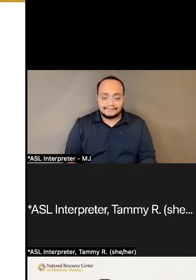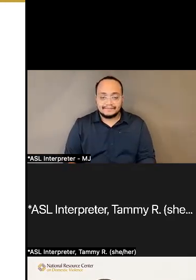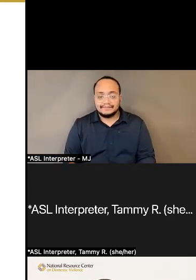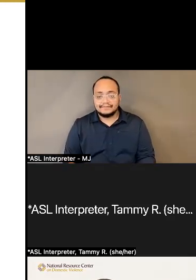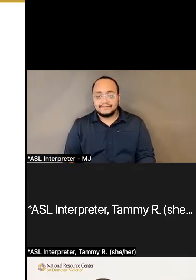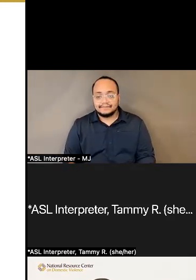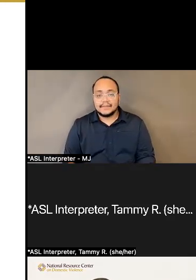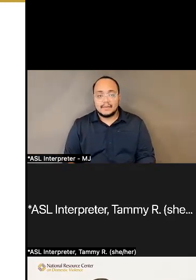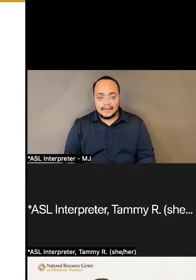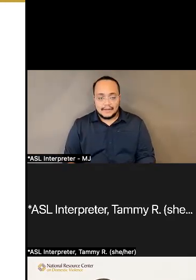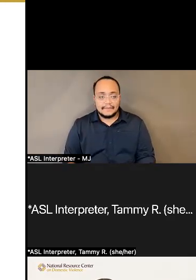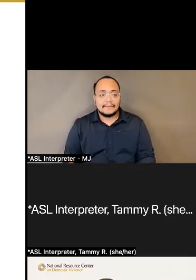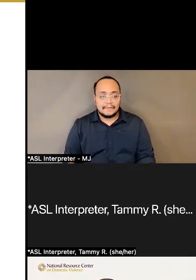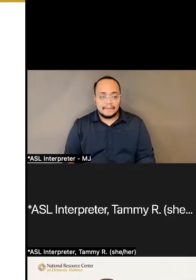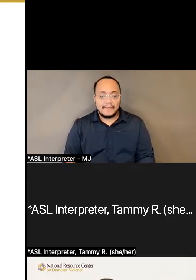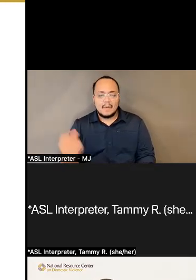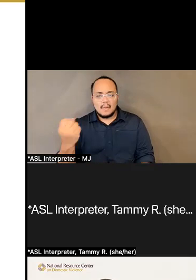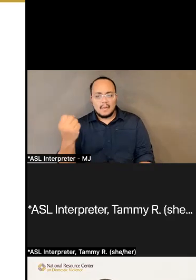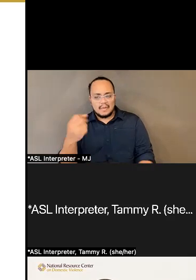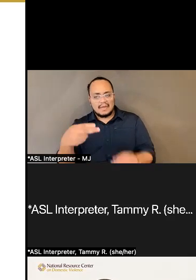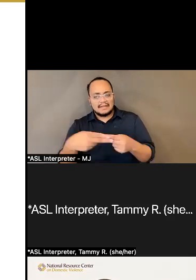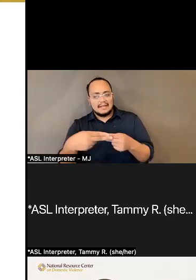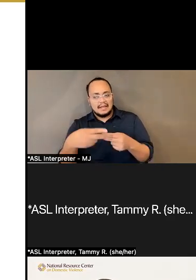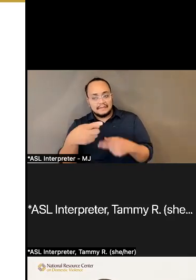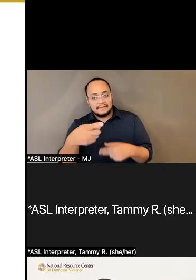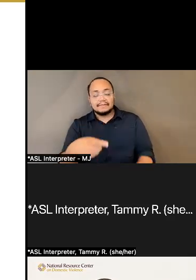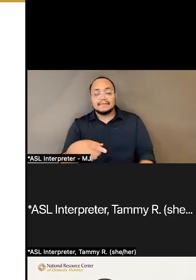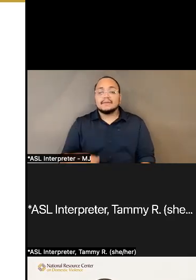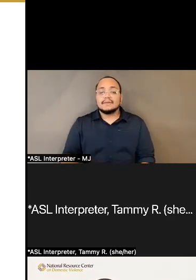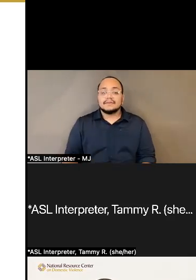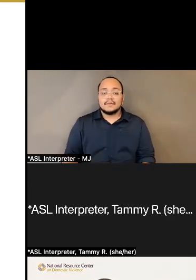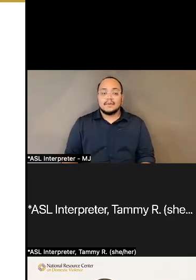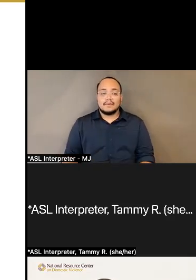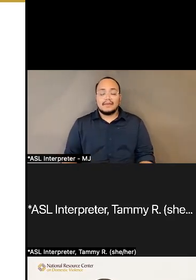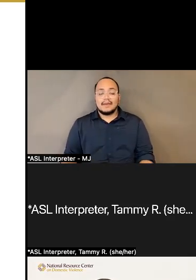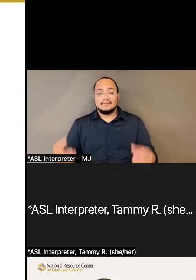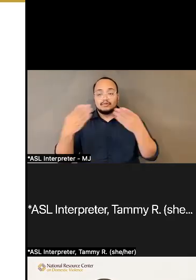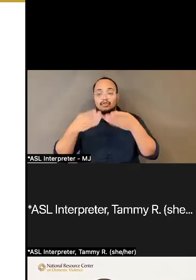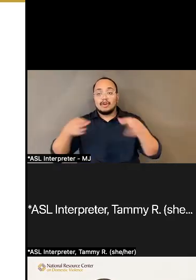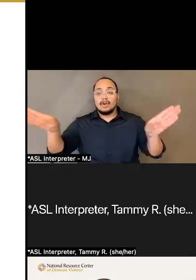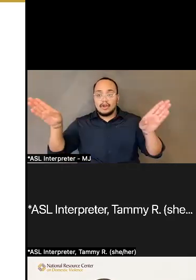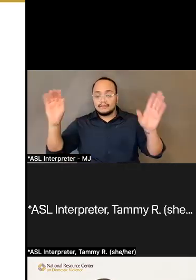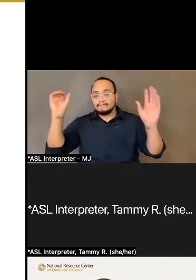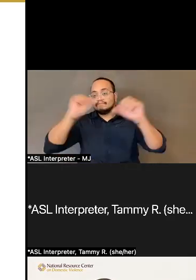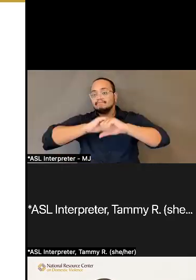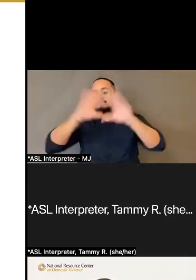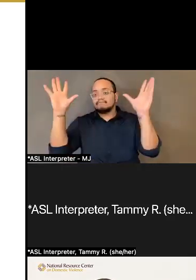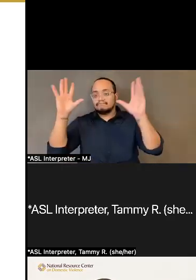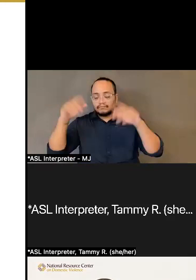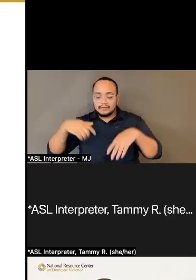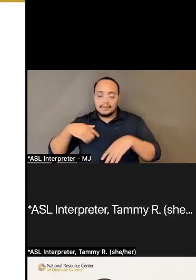Let's stay on this slide for a moment, please. This broad picture of what has been shared